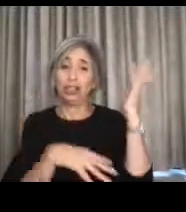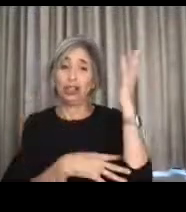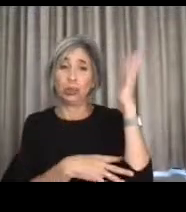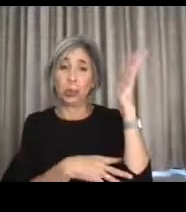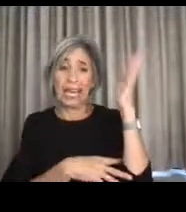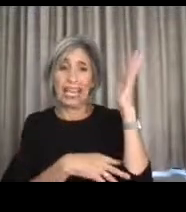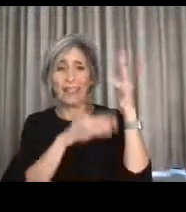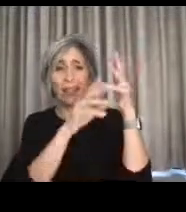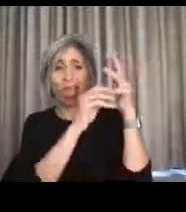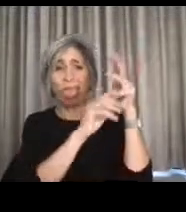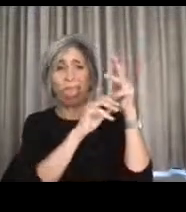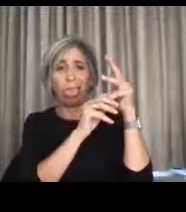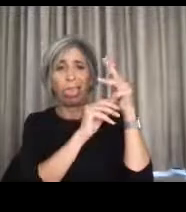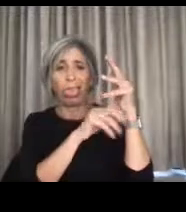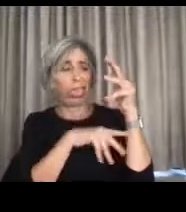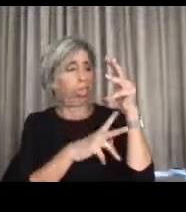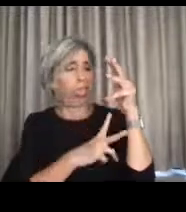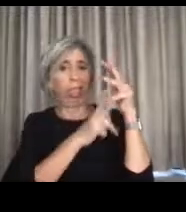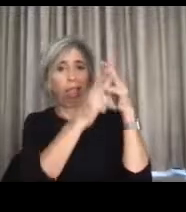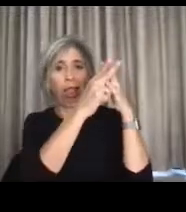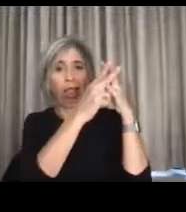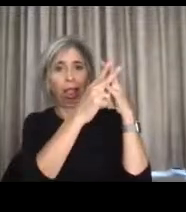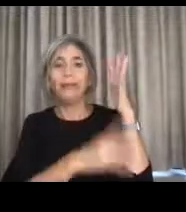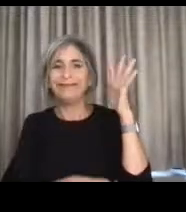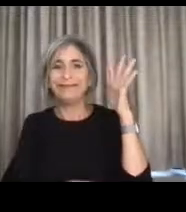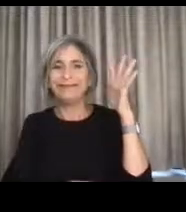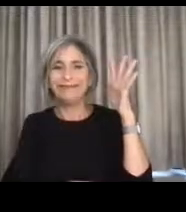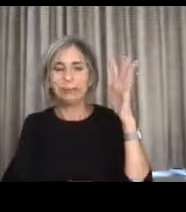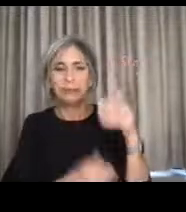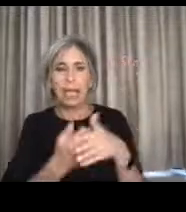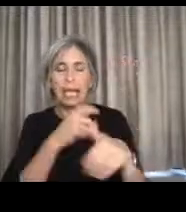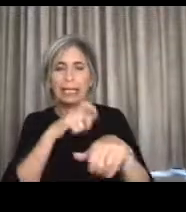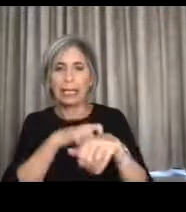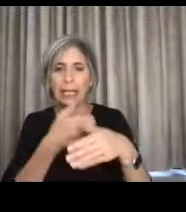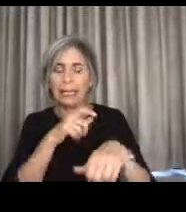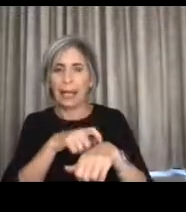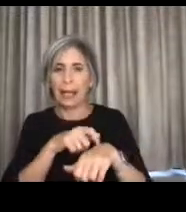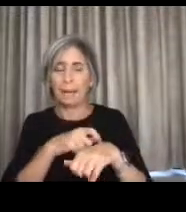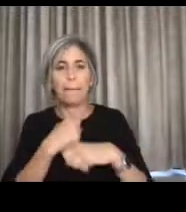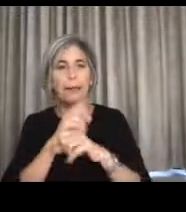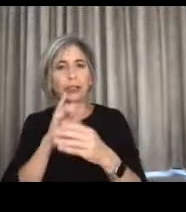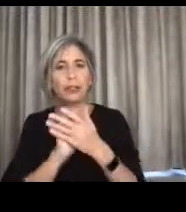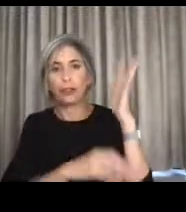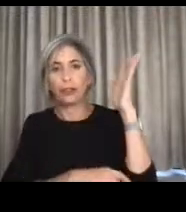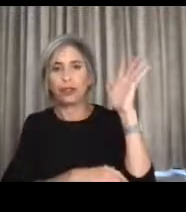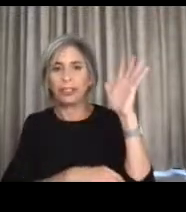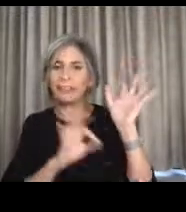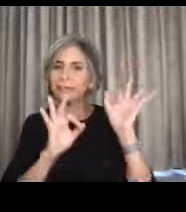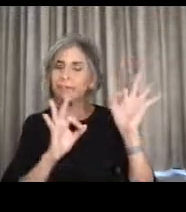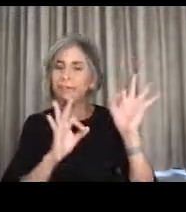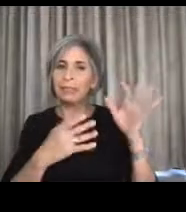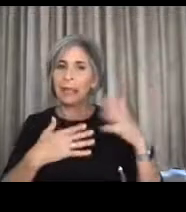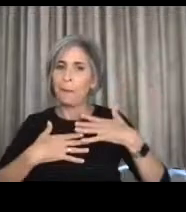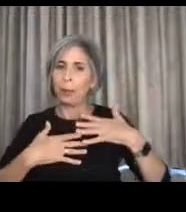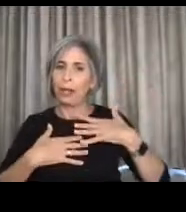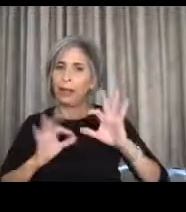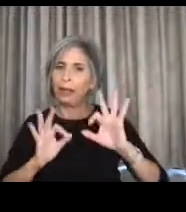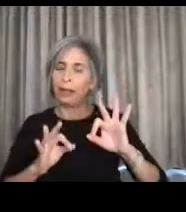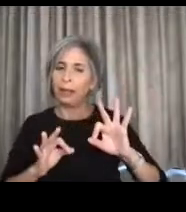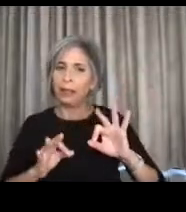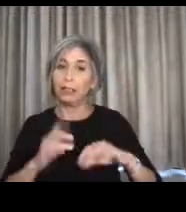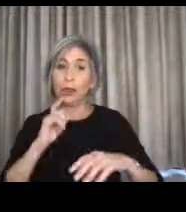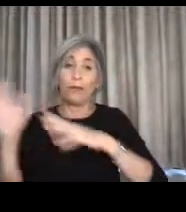potential hazard, we encourage to trim it up ahead of time and make sure that the trees are, I think they call it breathable. So if wind blow goes